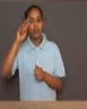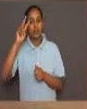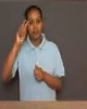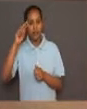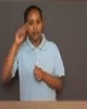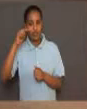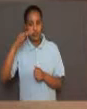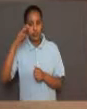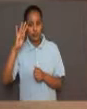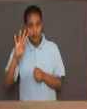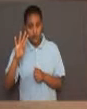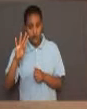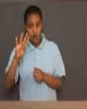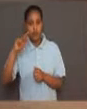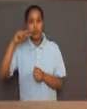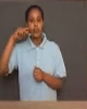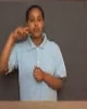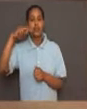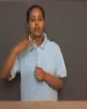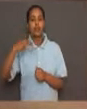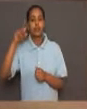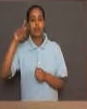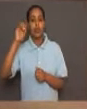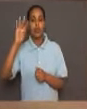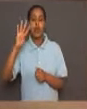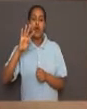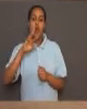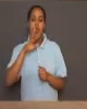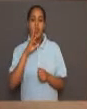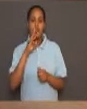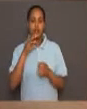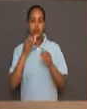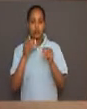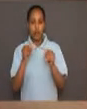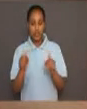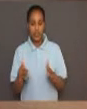salts, all of which are water soluble.